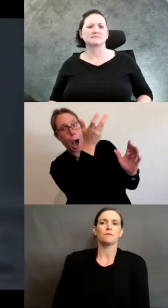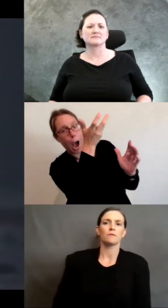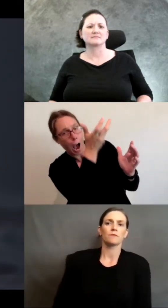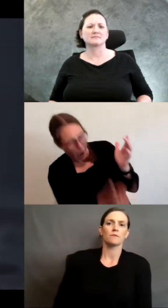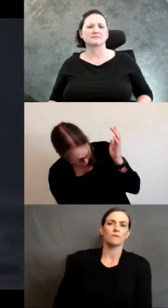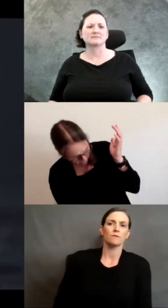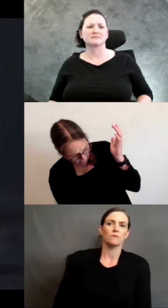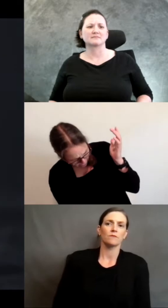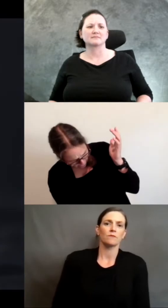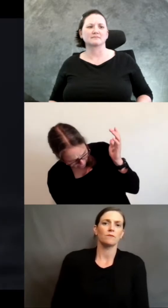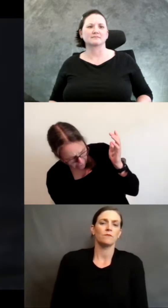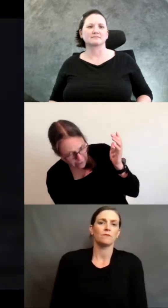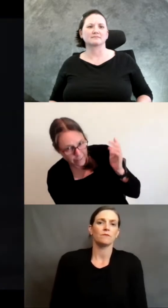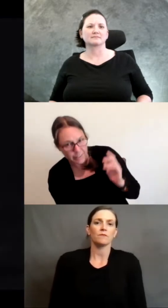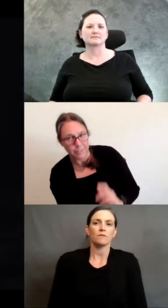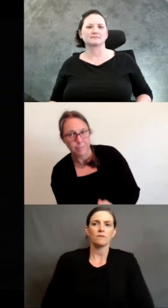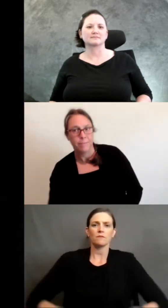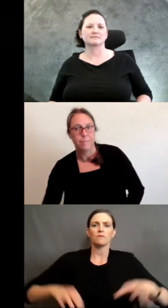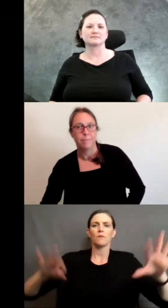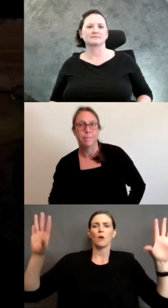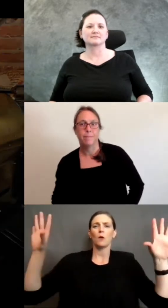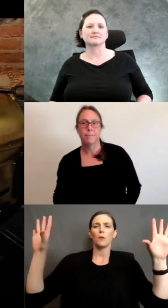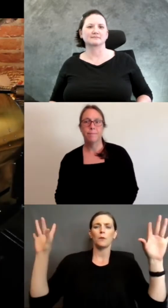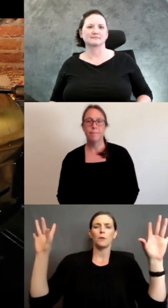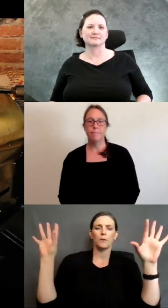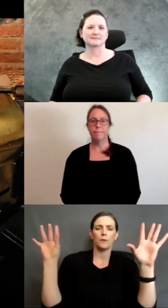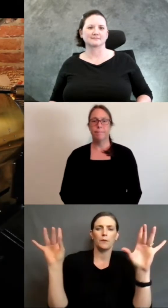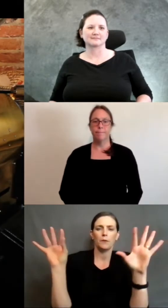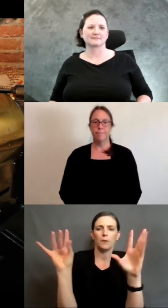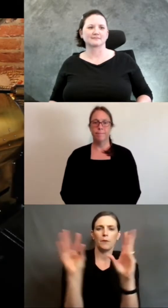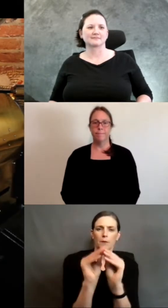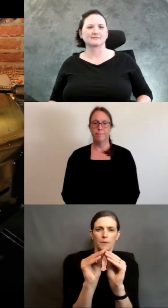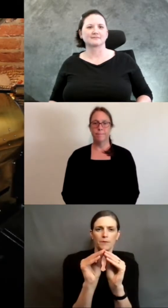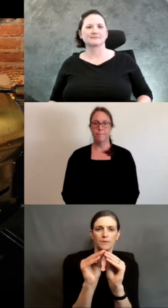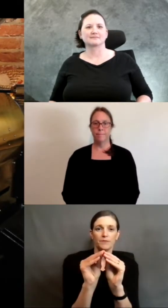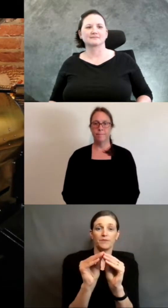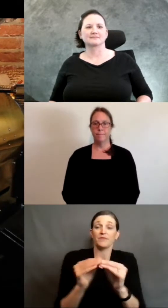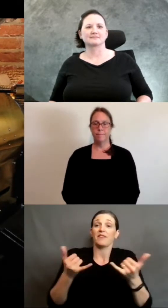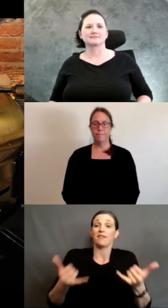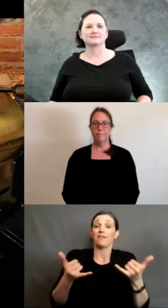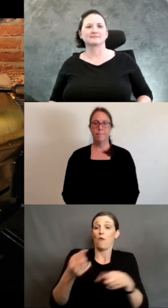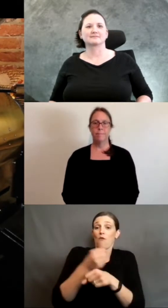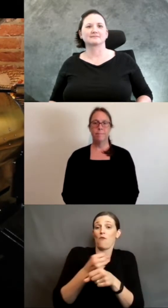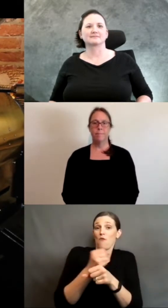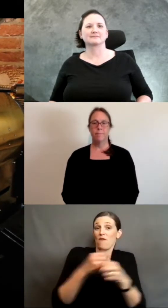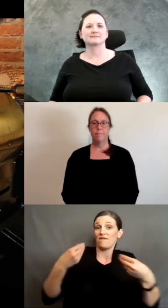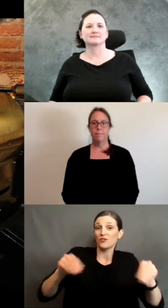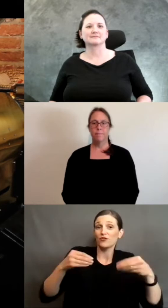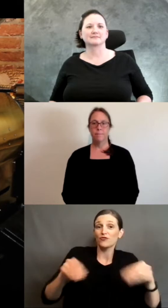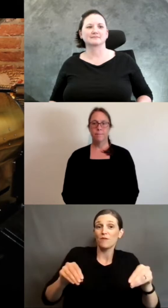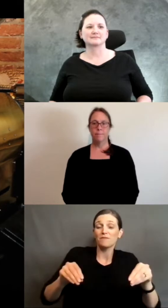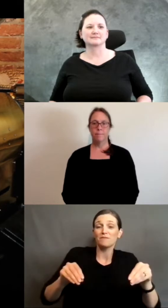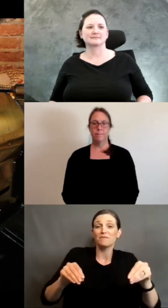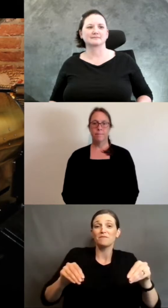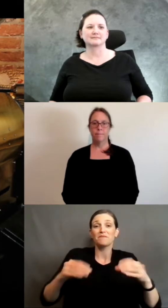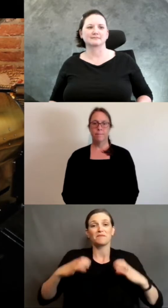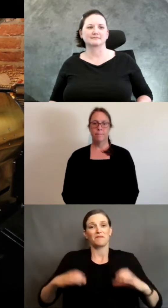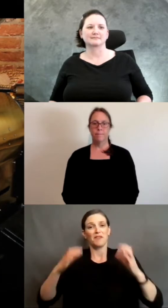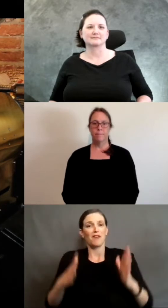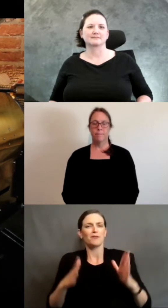The screen fades to black. Now at the Upbeat Cafe, the patrons celebrate having just watched the